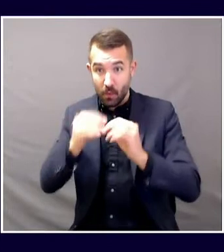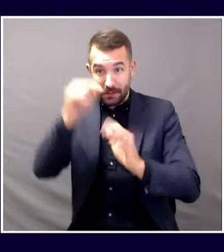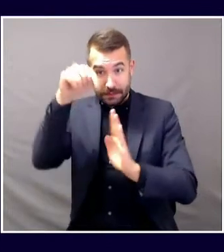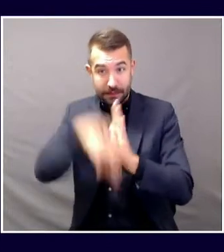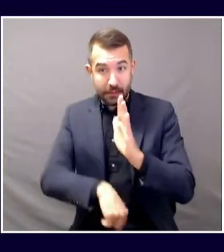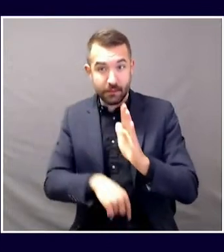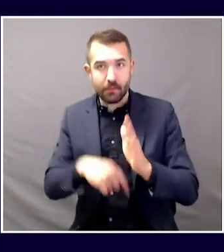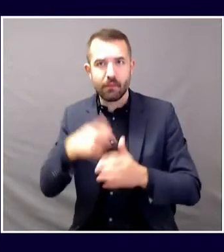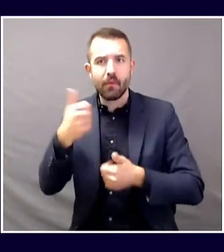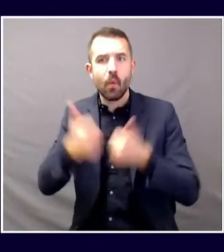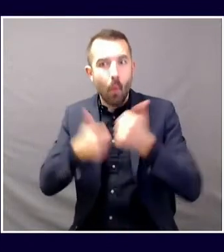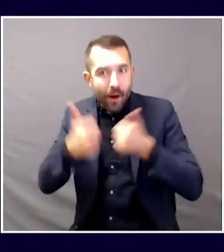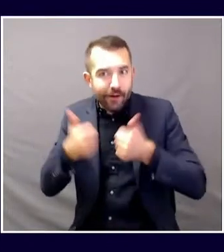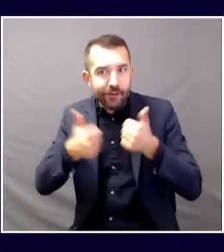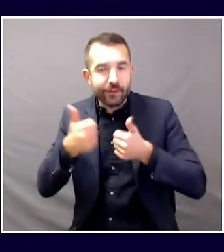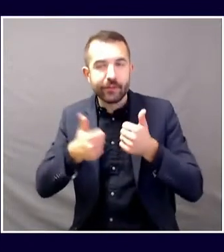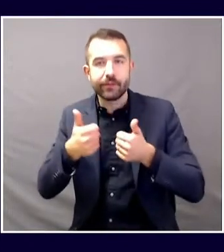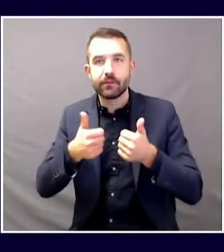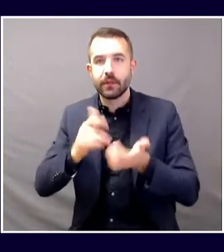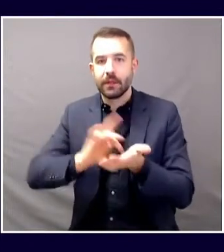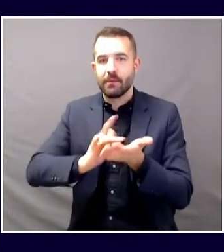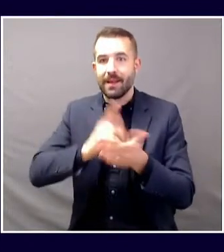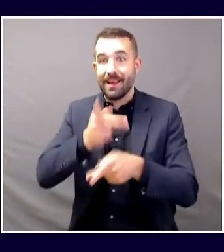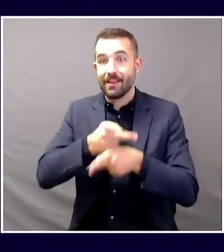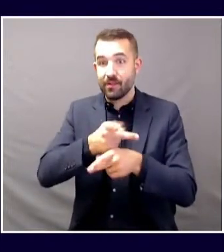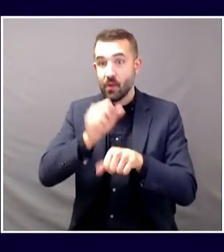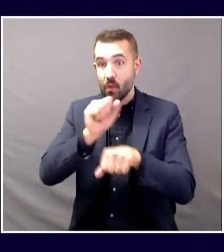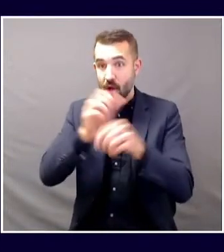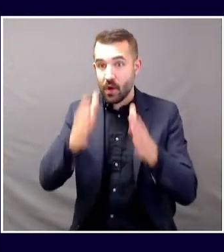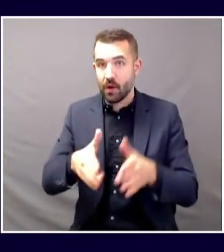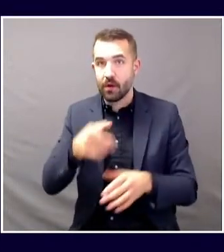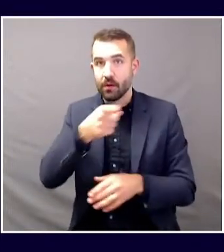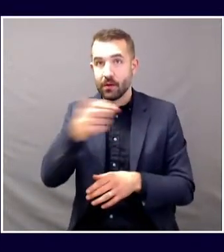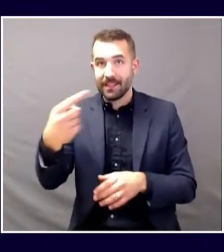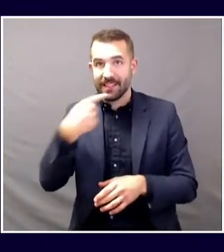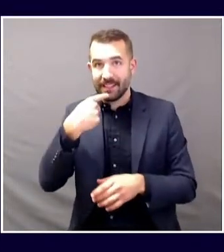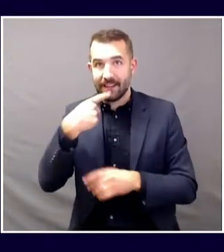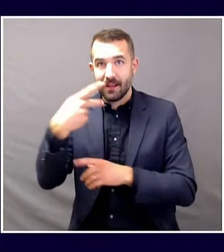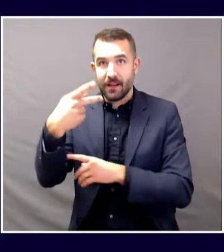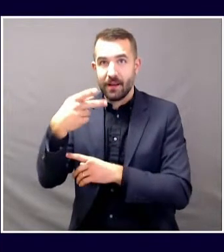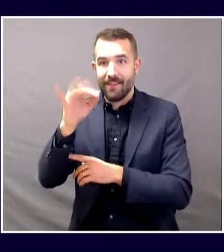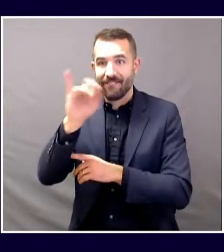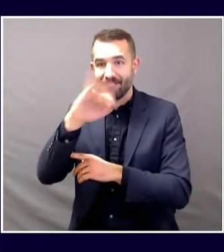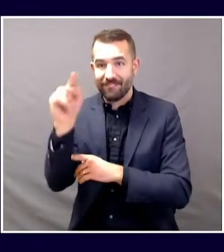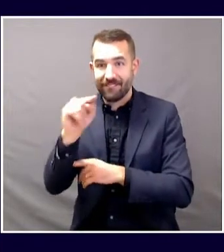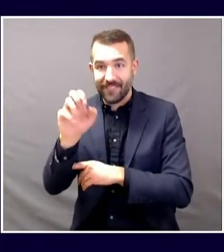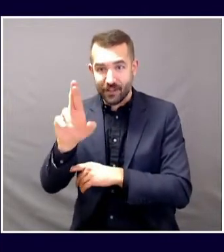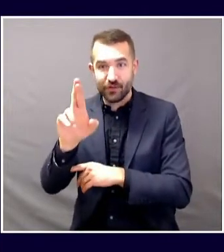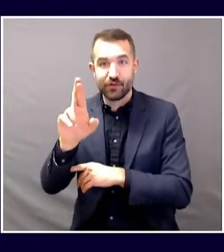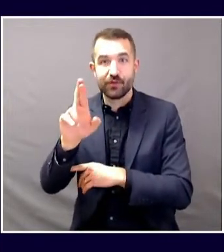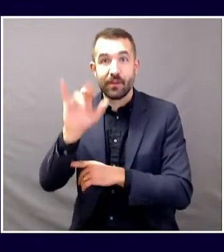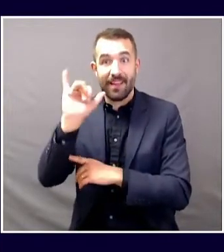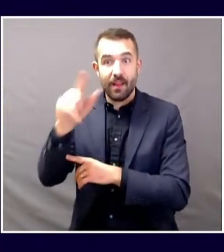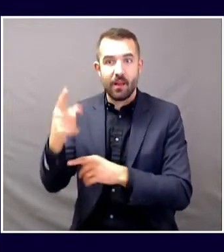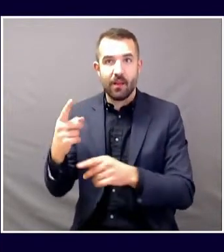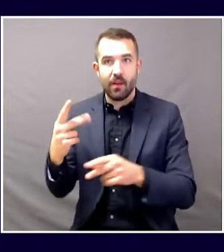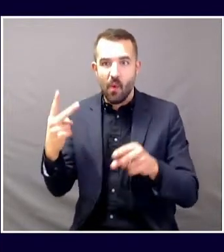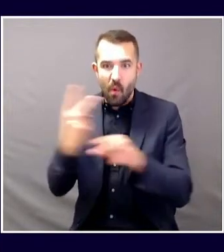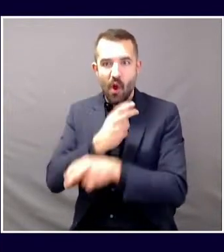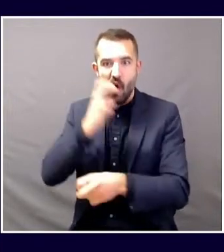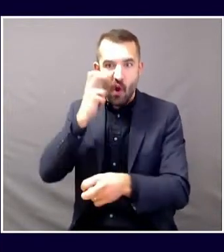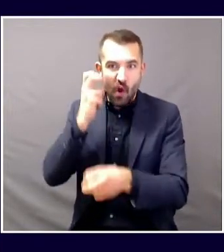instance, with the Pfizer vaccine, you noted that that's one where people would likely have to be brought to the vaccine. Does that mean